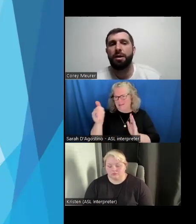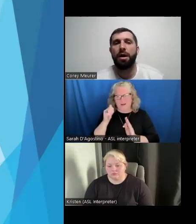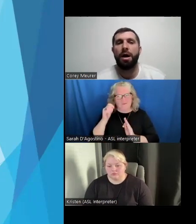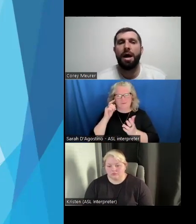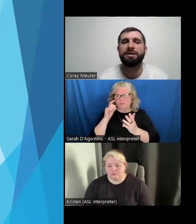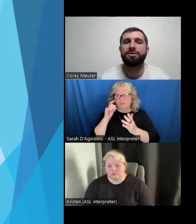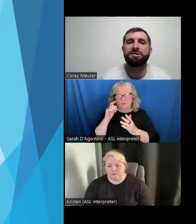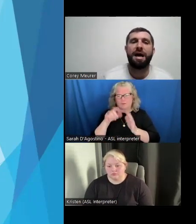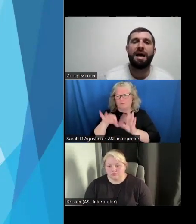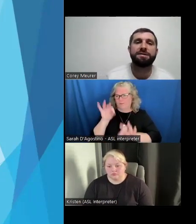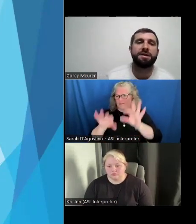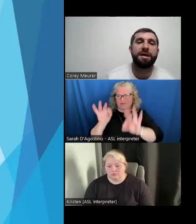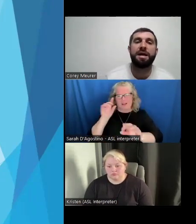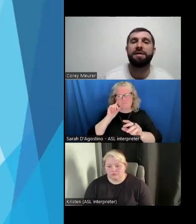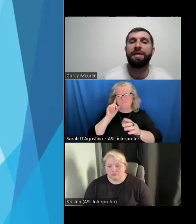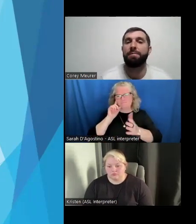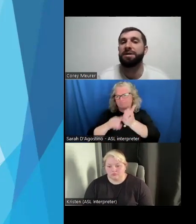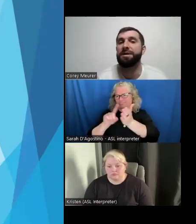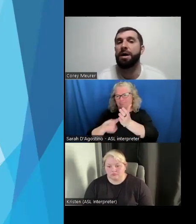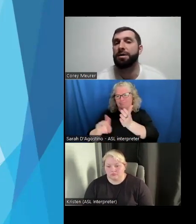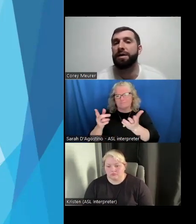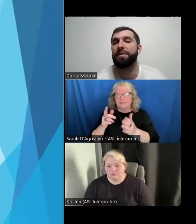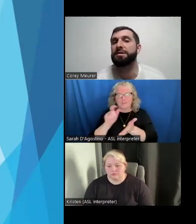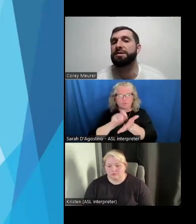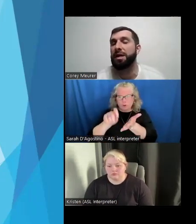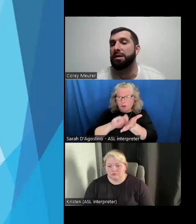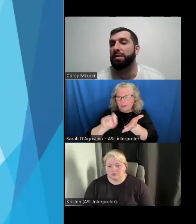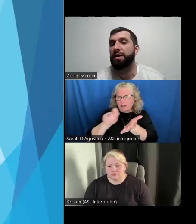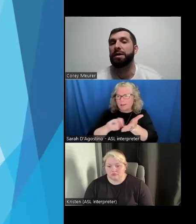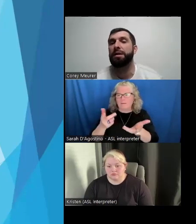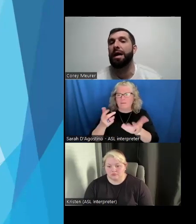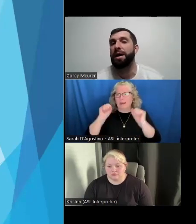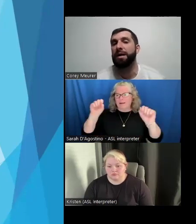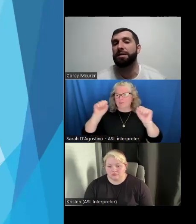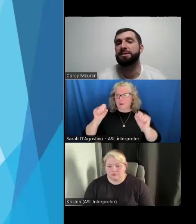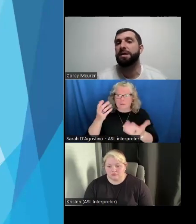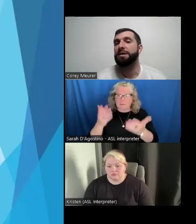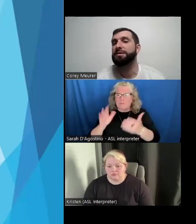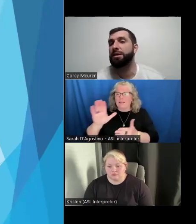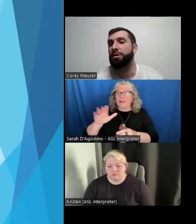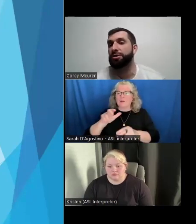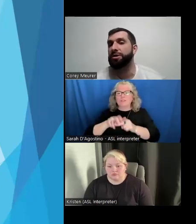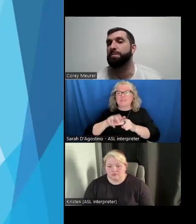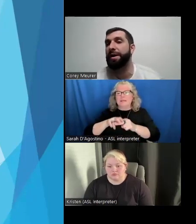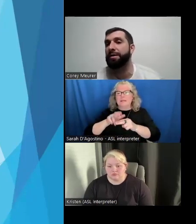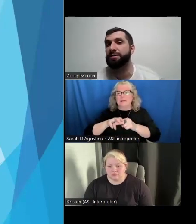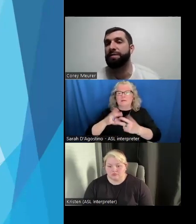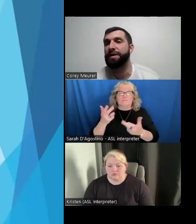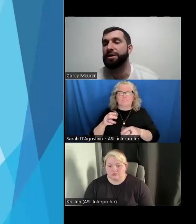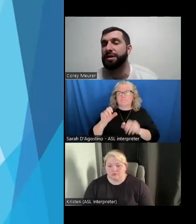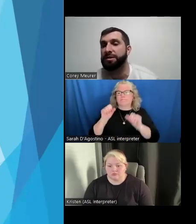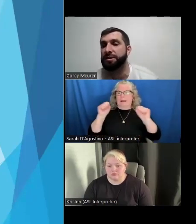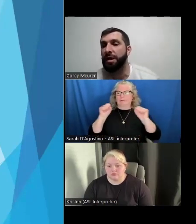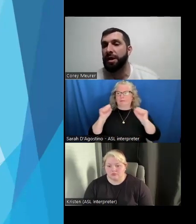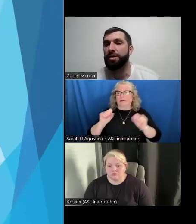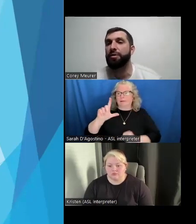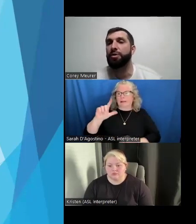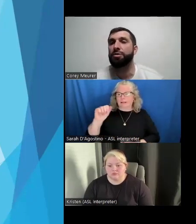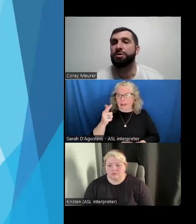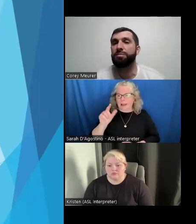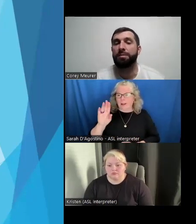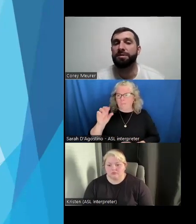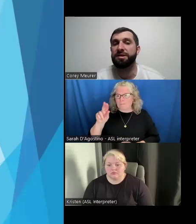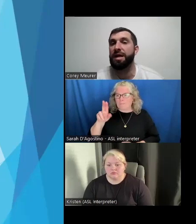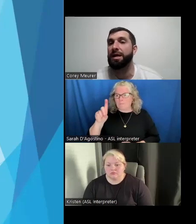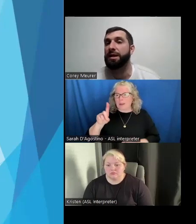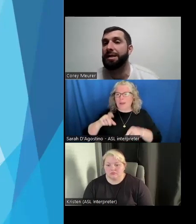Journaling, exercise, can any of that be done in their seat? Thinking leg bands, seat cushions, pedals, fidgets. You know, the goal